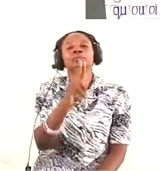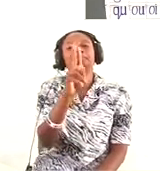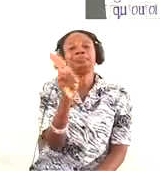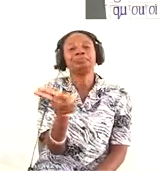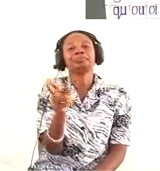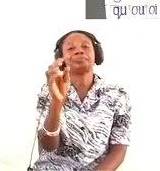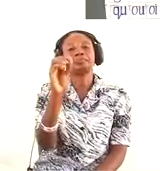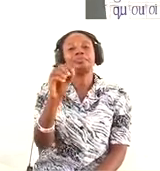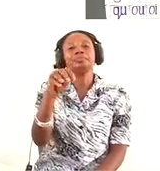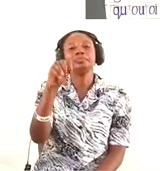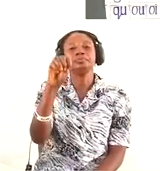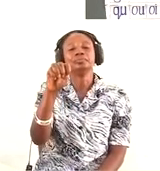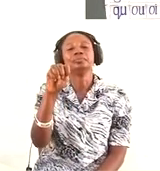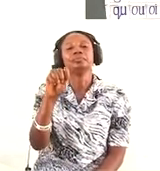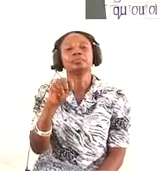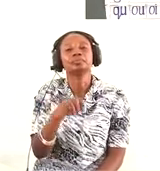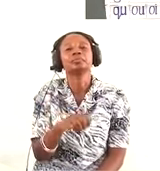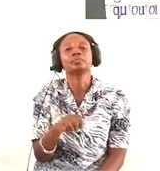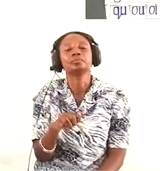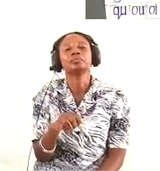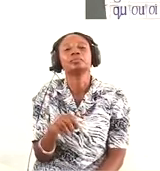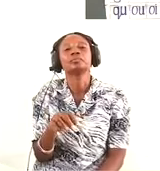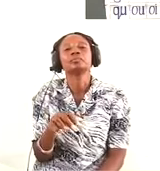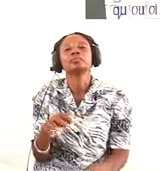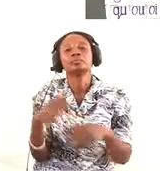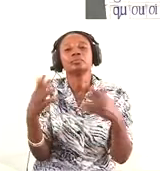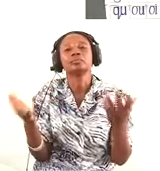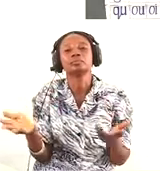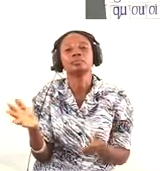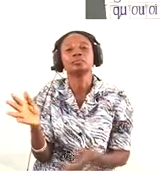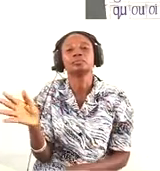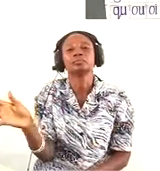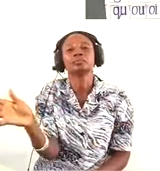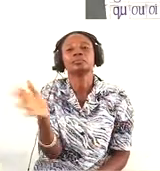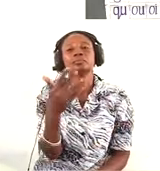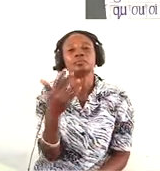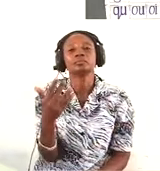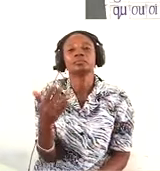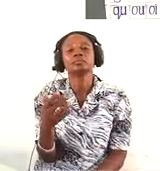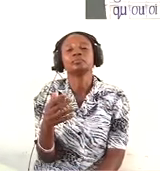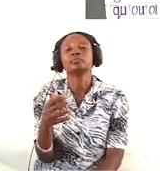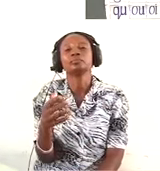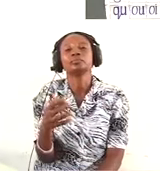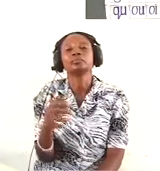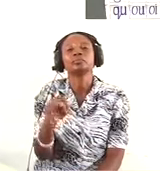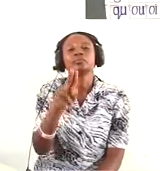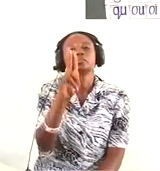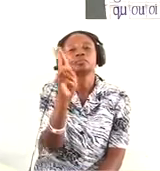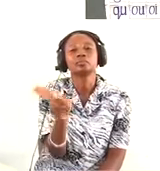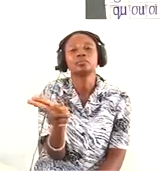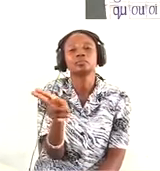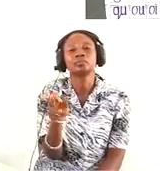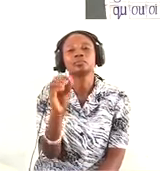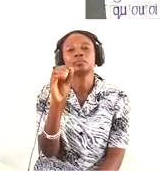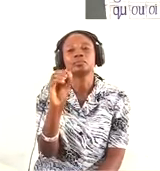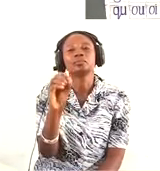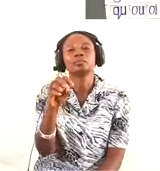Ho. The word is ho. Where will it go? Here. So you have